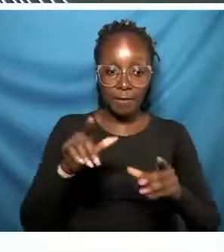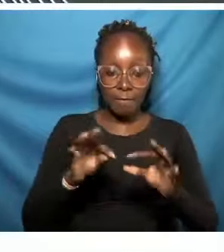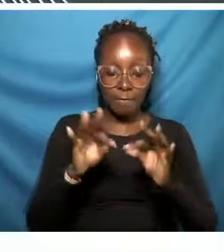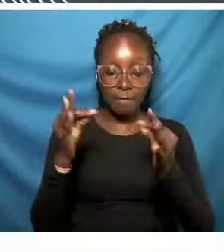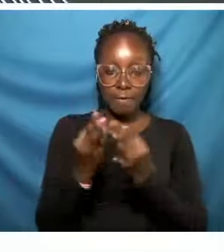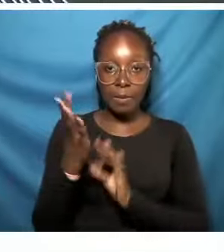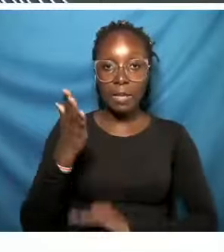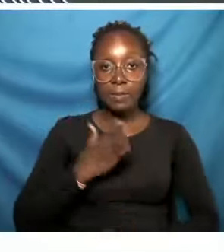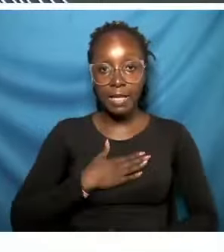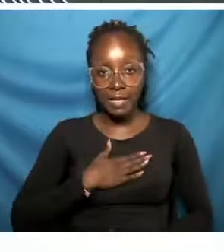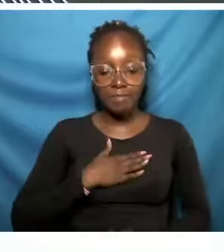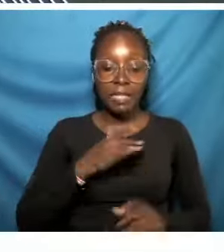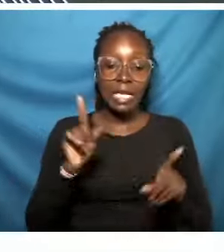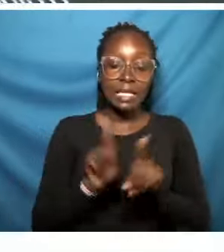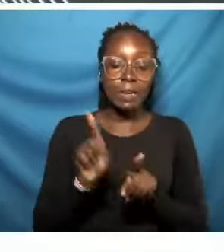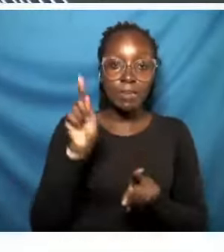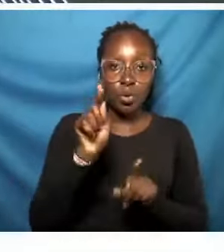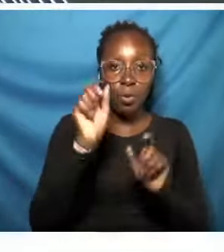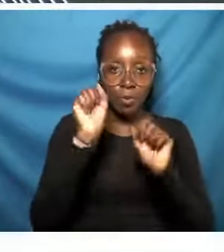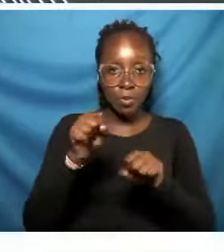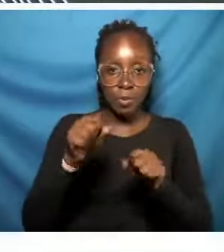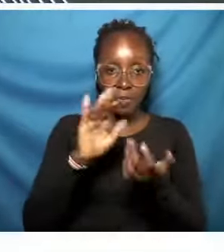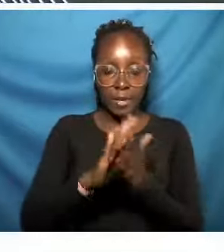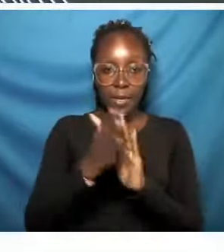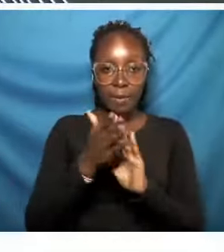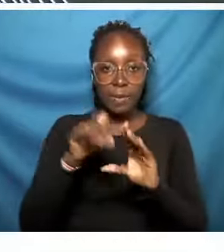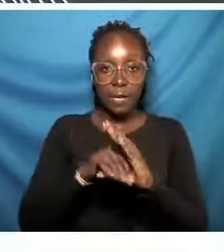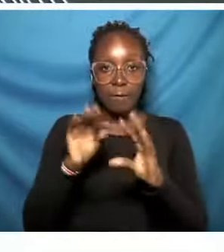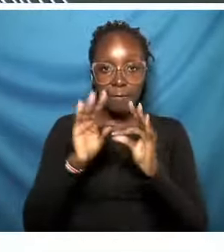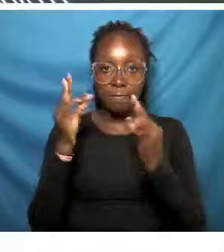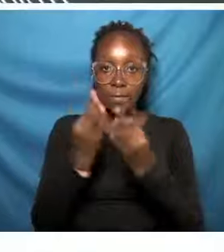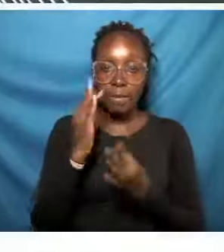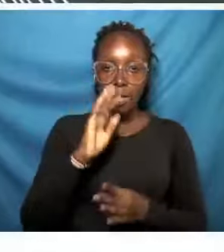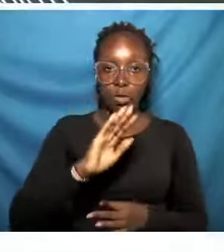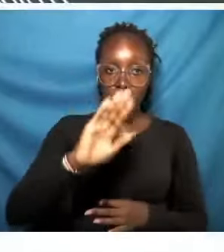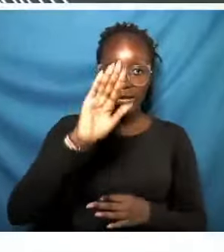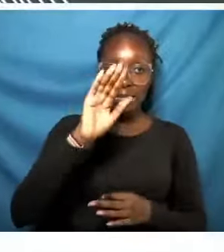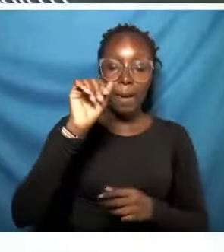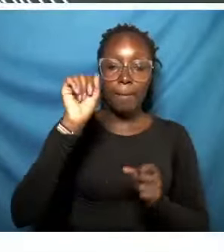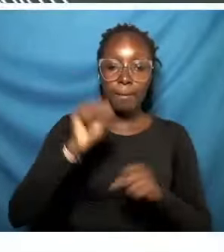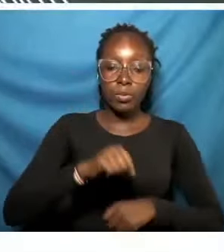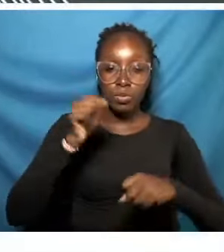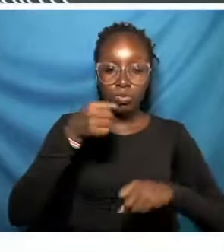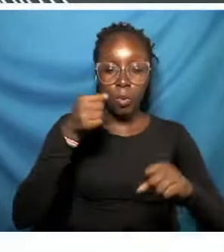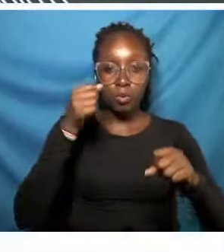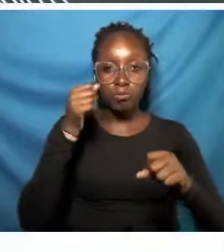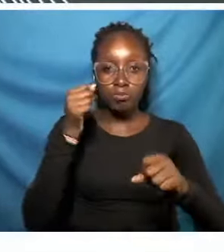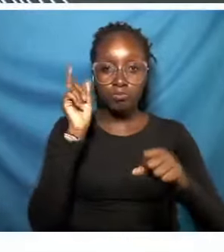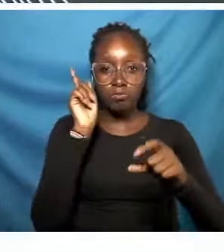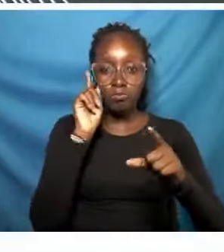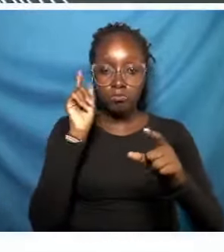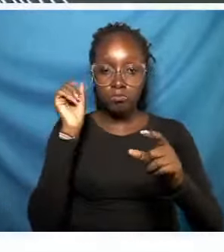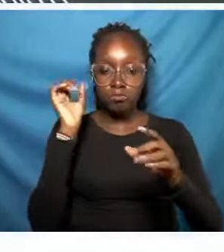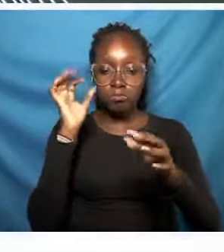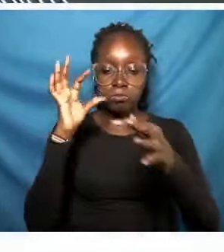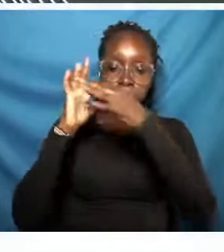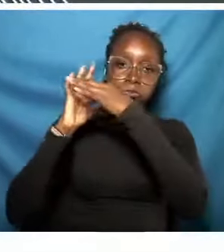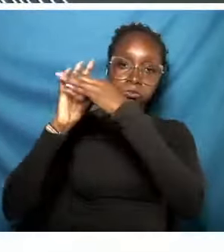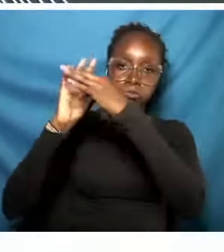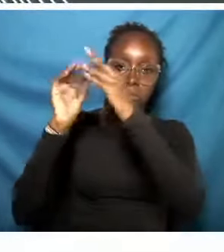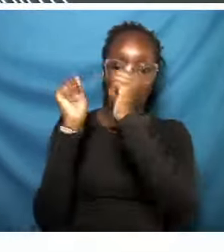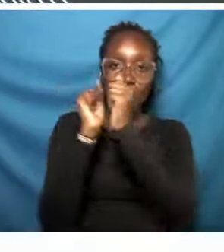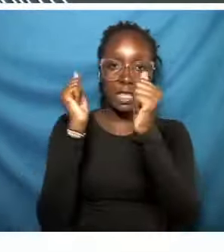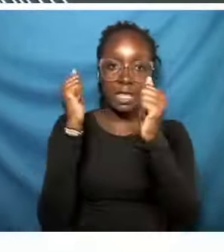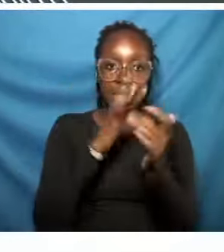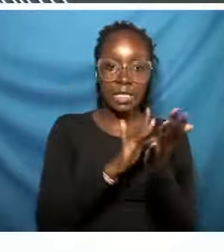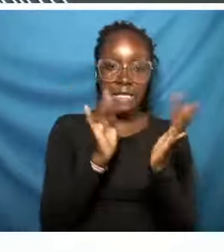here, and this word is basically for you. That you identify with Jesus so strongly without playing around with sin.